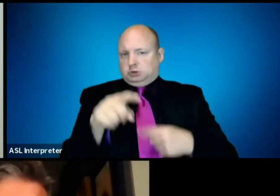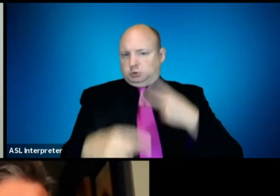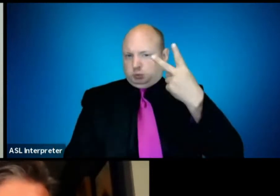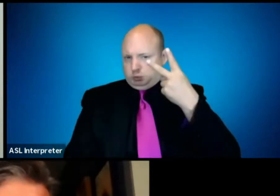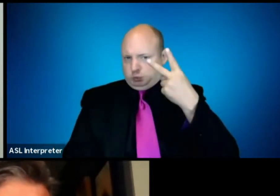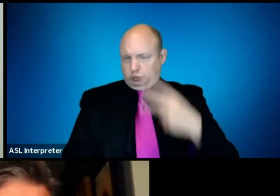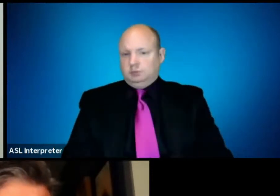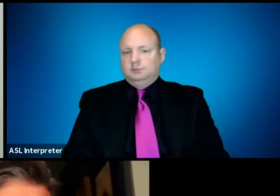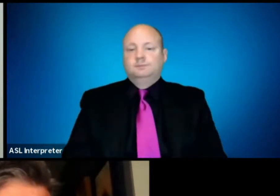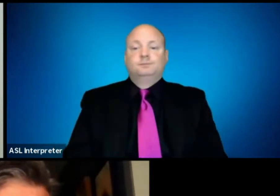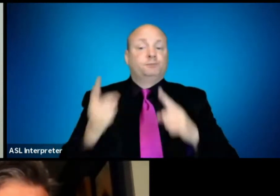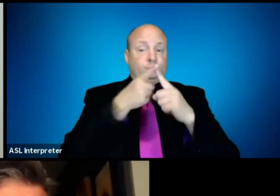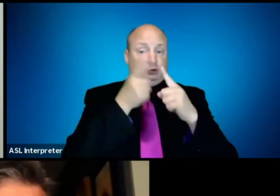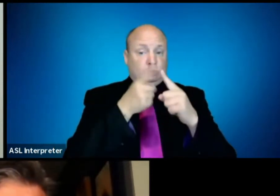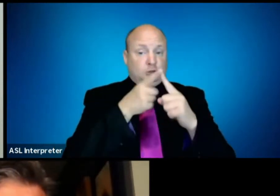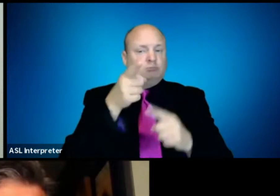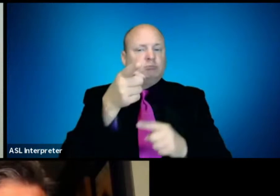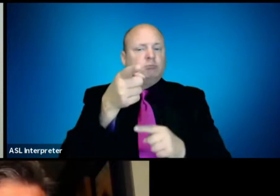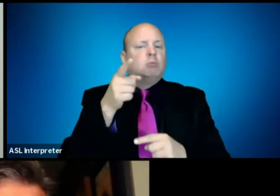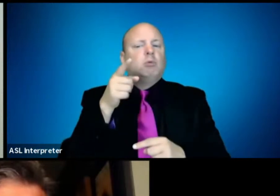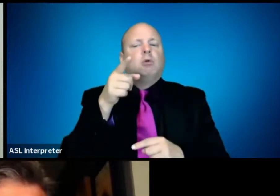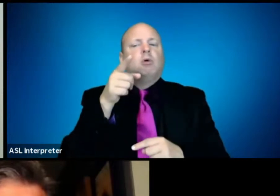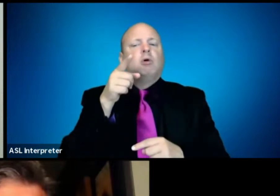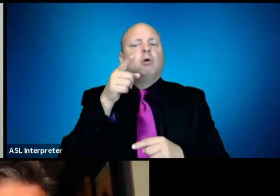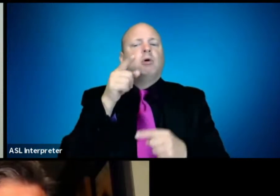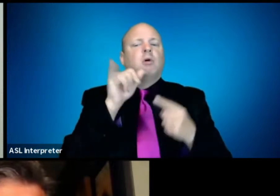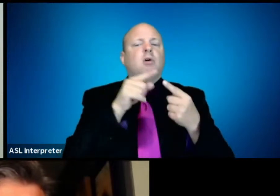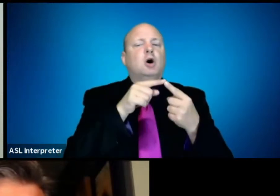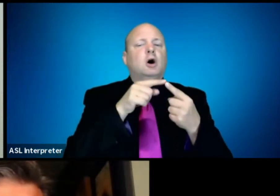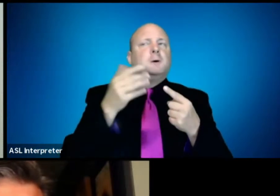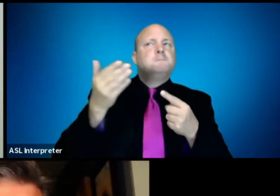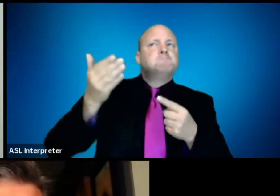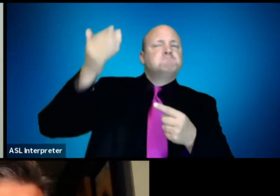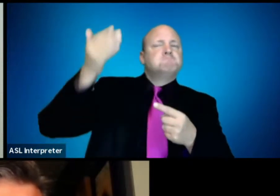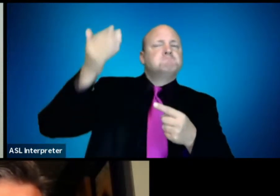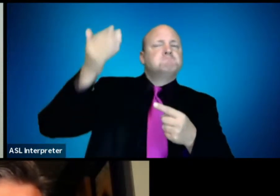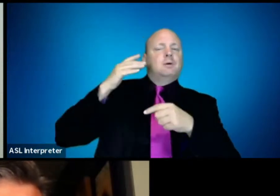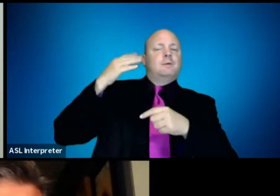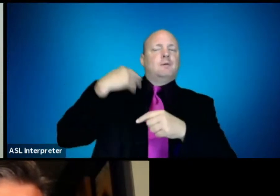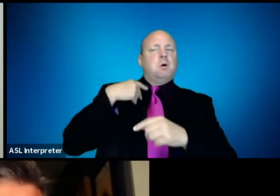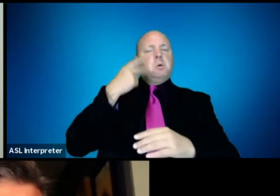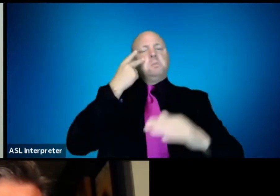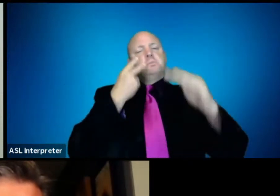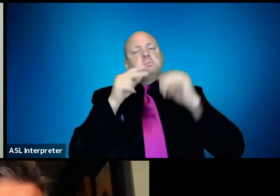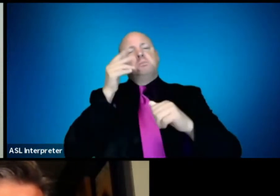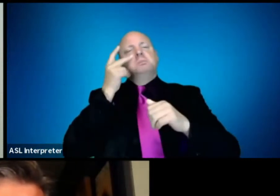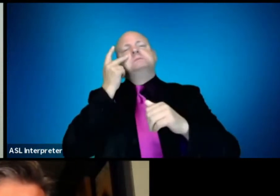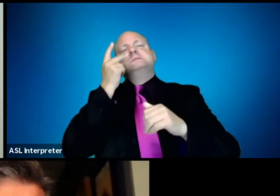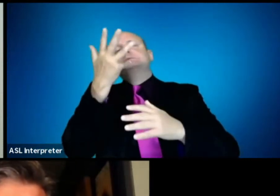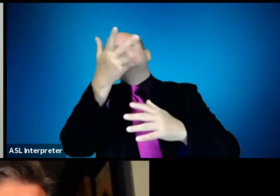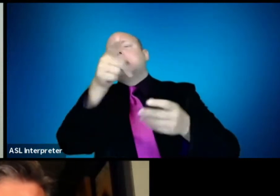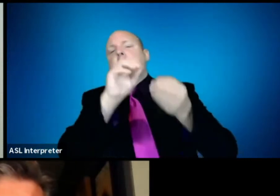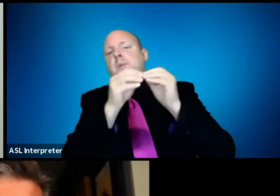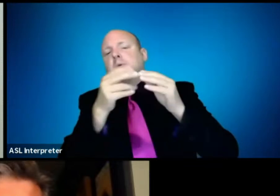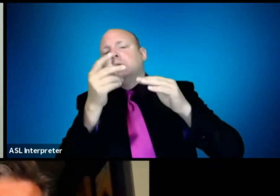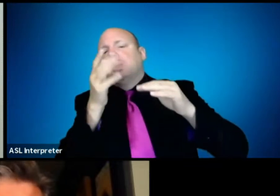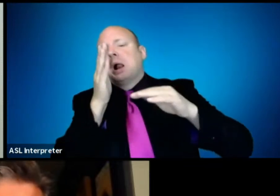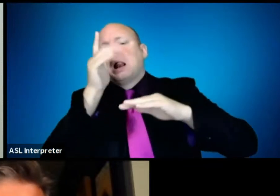the OHSU forecast showed that after the long drop